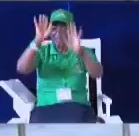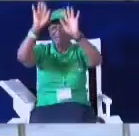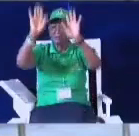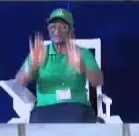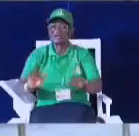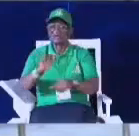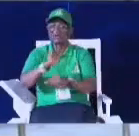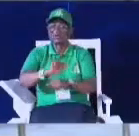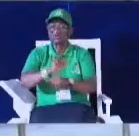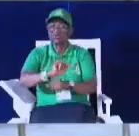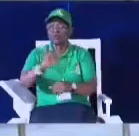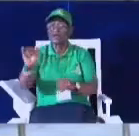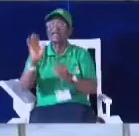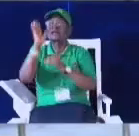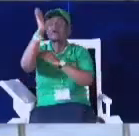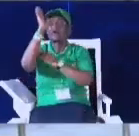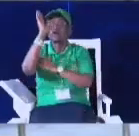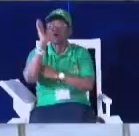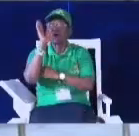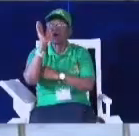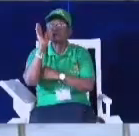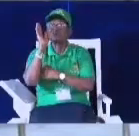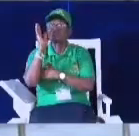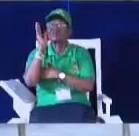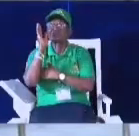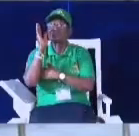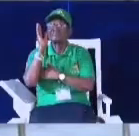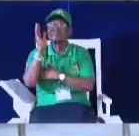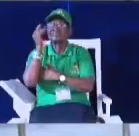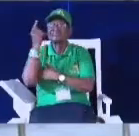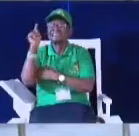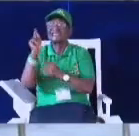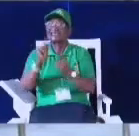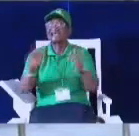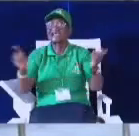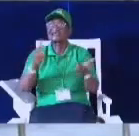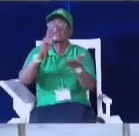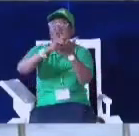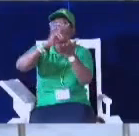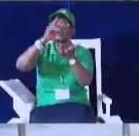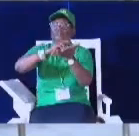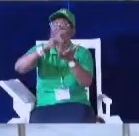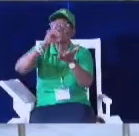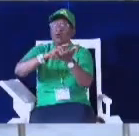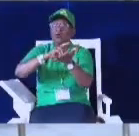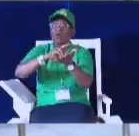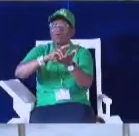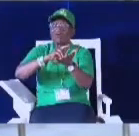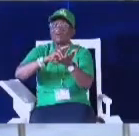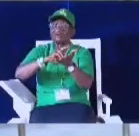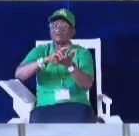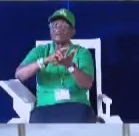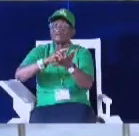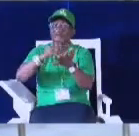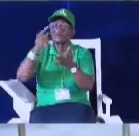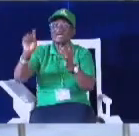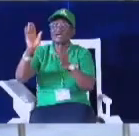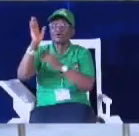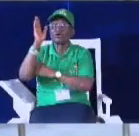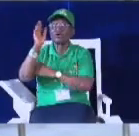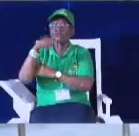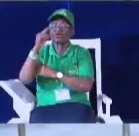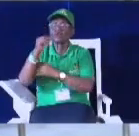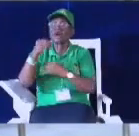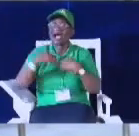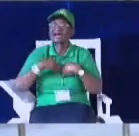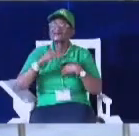Working God, the great physician, the God who has